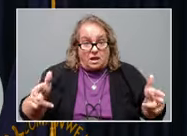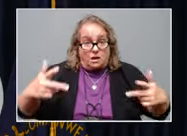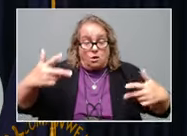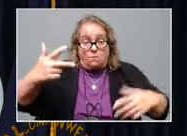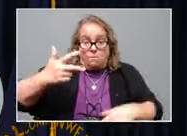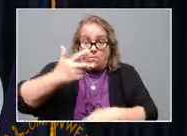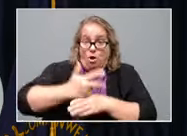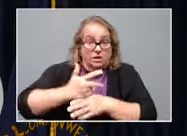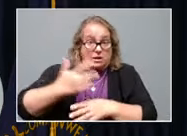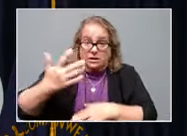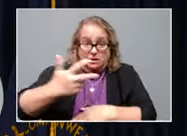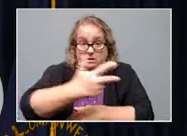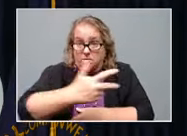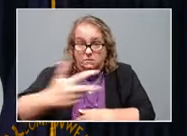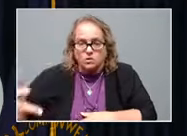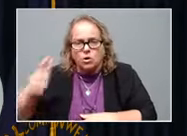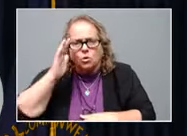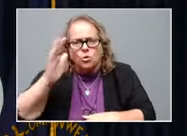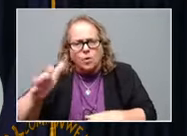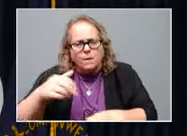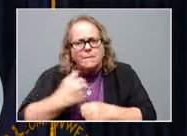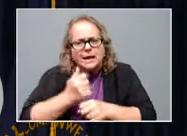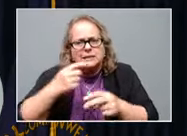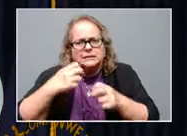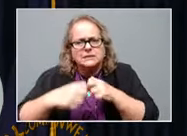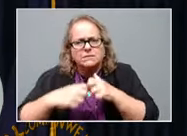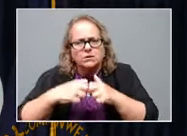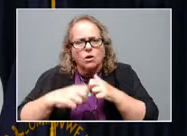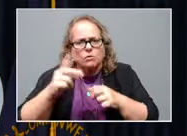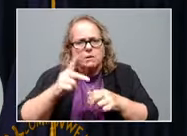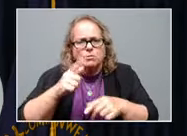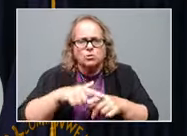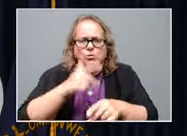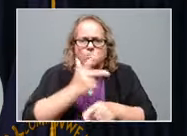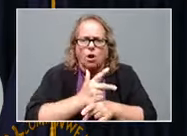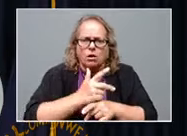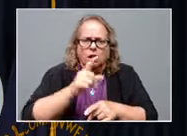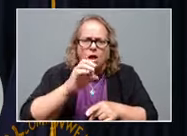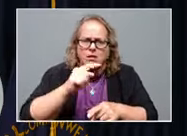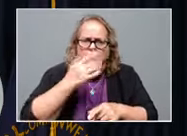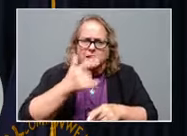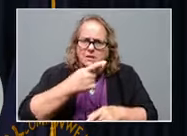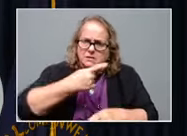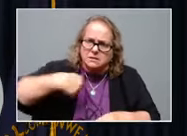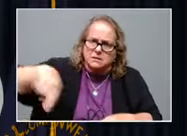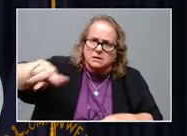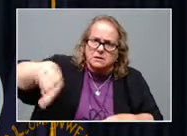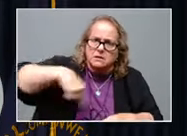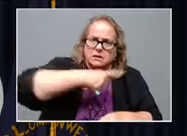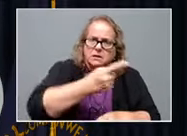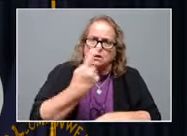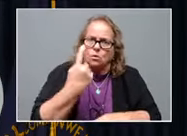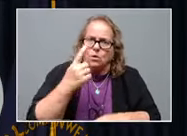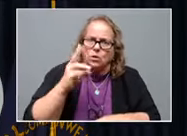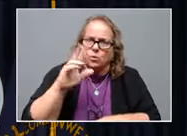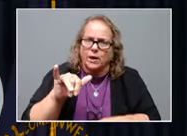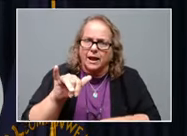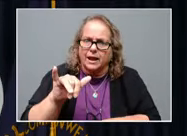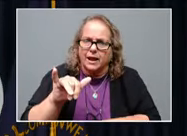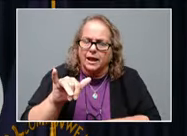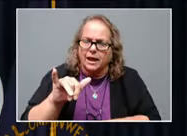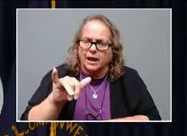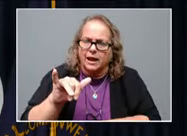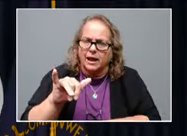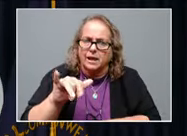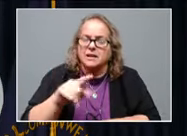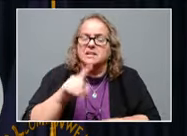annex, so they're going to have to, because that's one way. So parking here at the Capitol, we think will be generally unaffected